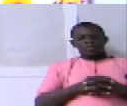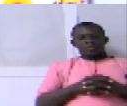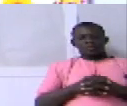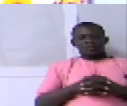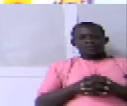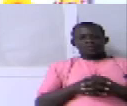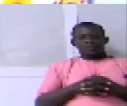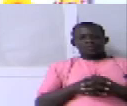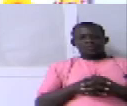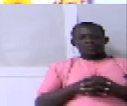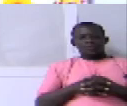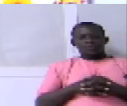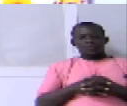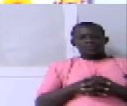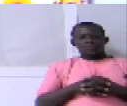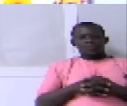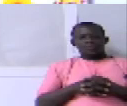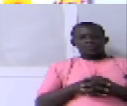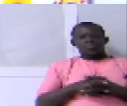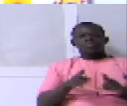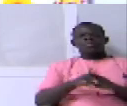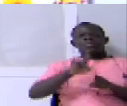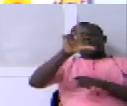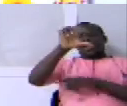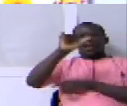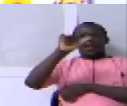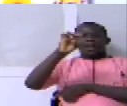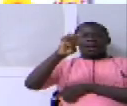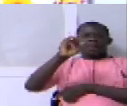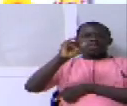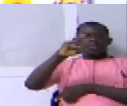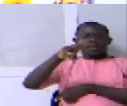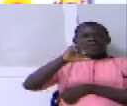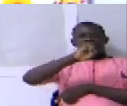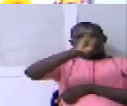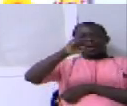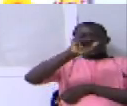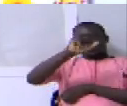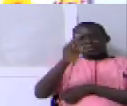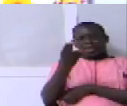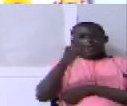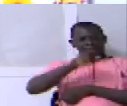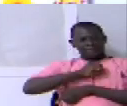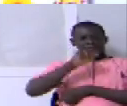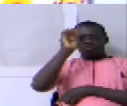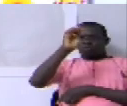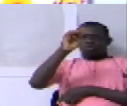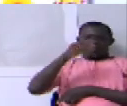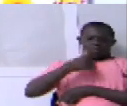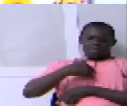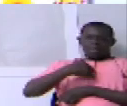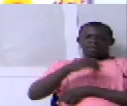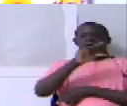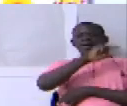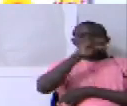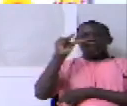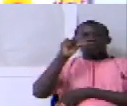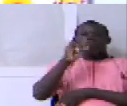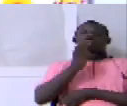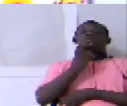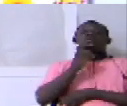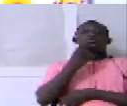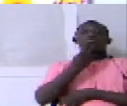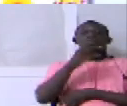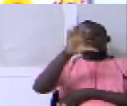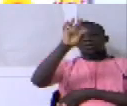bokan kamurumurung. Lamin Jah calls me. He said, Uncle Tamba. That's the name he normally calls me, Uncle Tamba. Lamin Jah yang